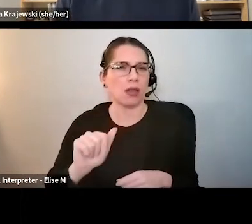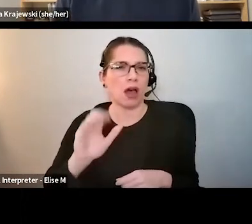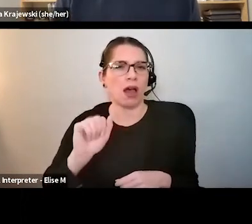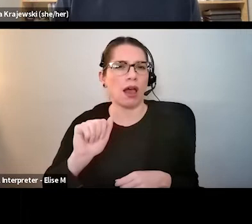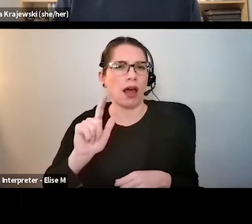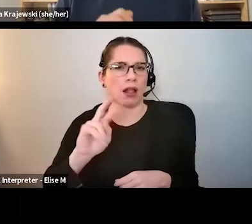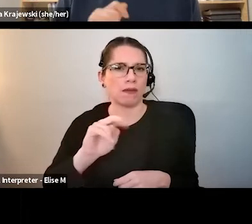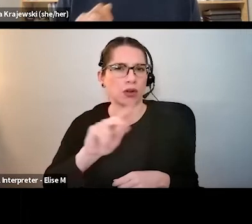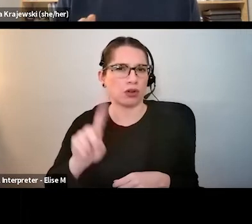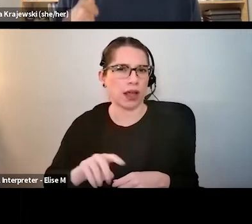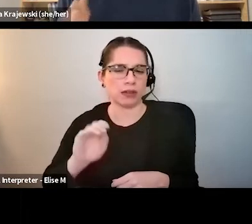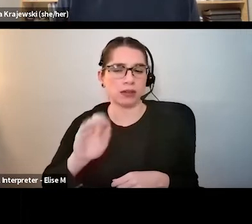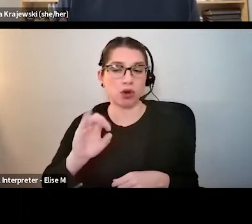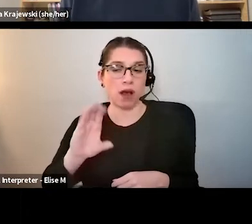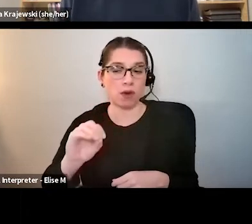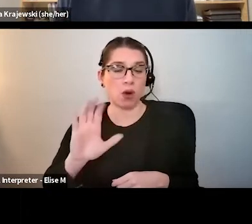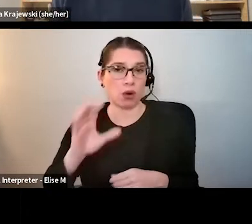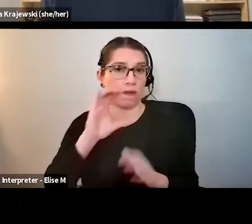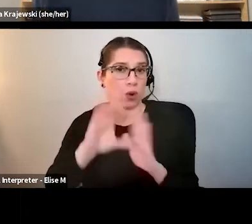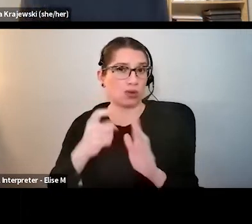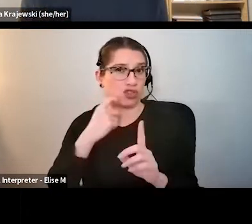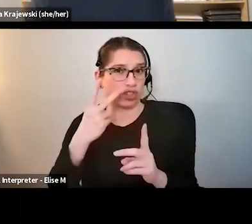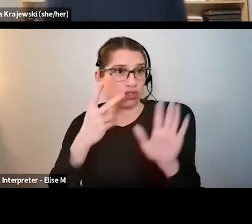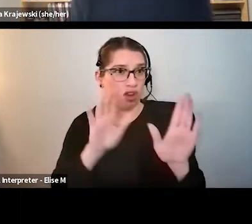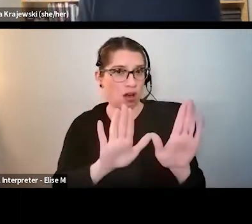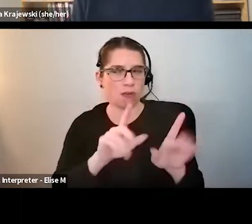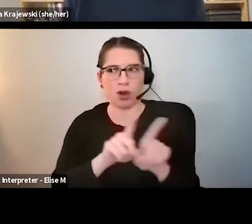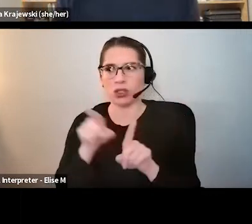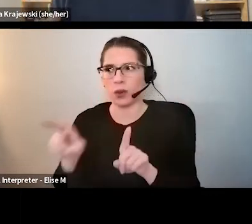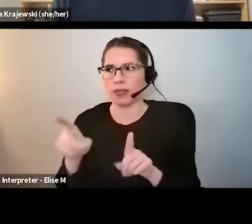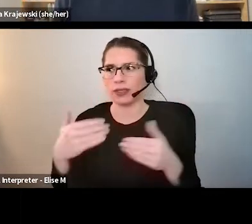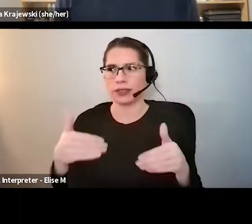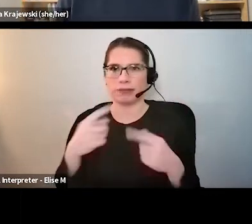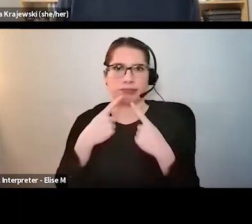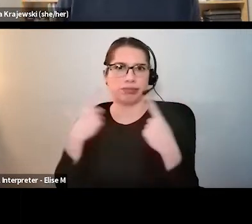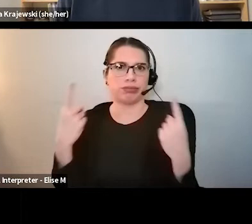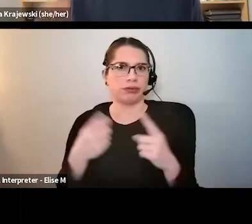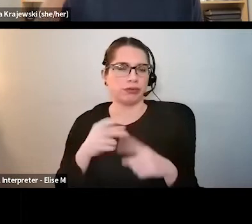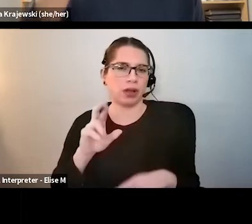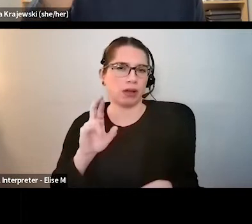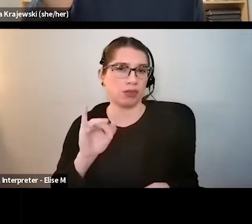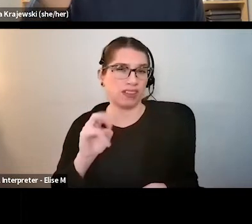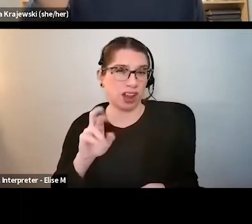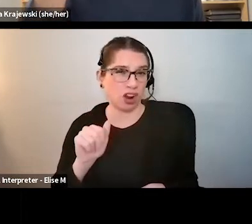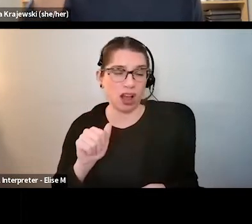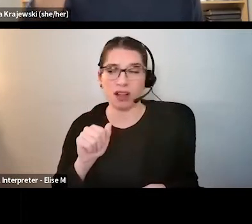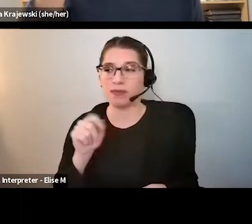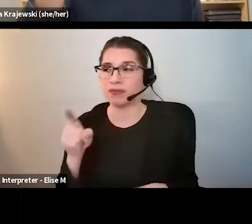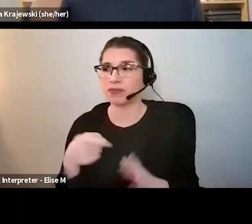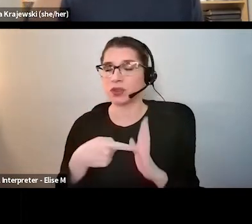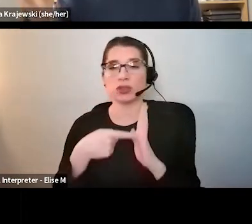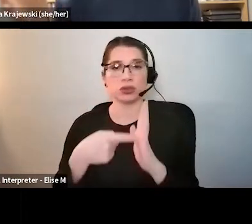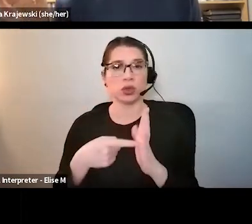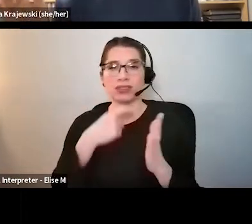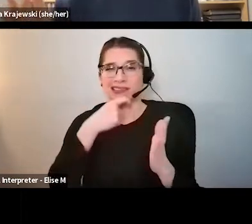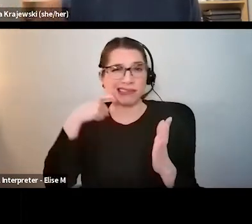saw, but we also have this iconic work by Diego Rivera. Here he populates the arid Mexican landscape